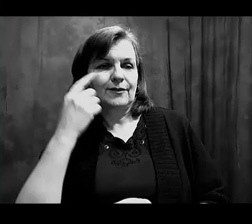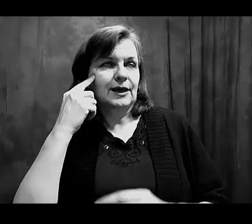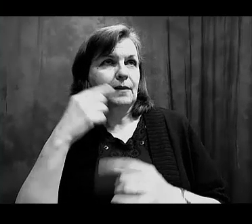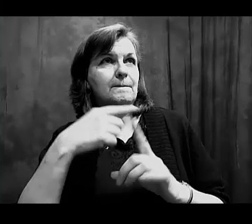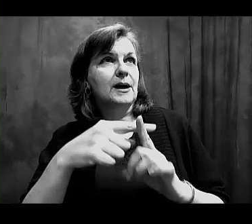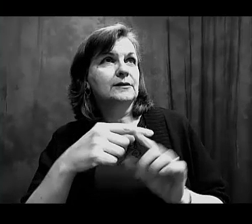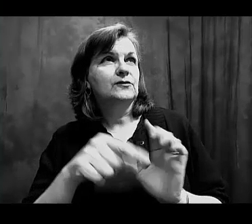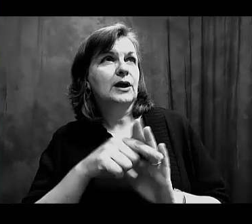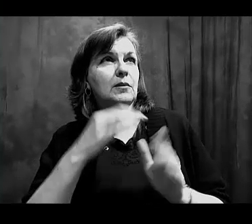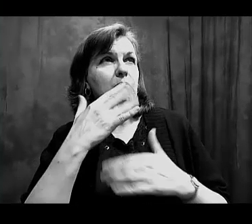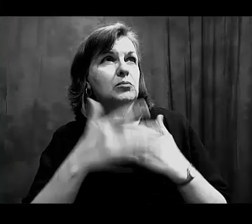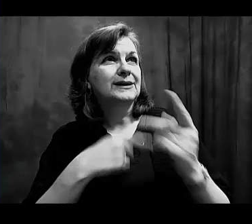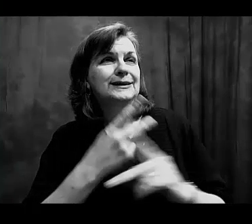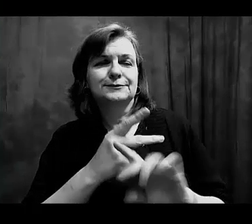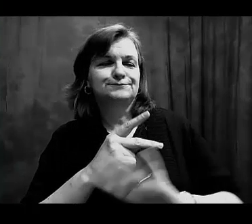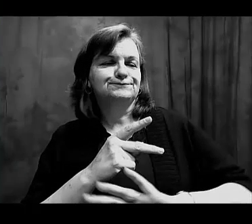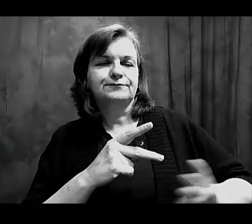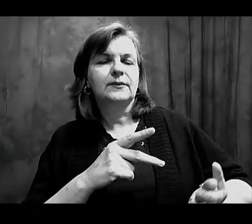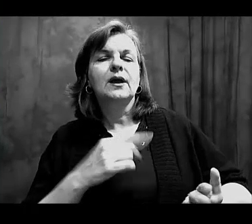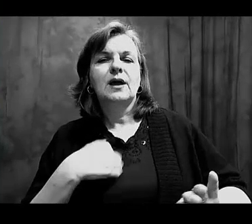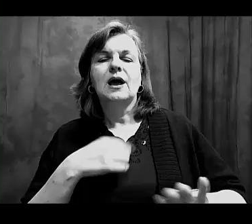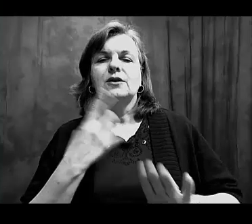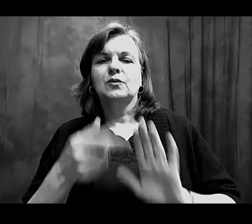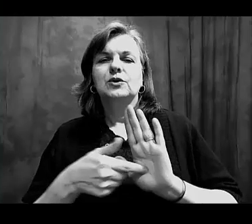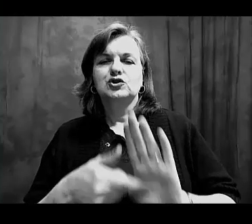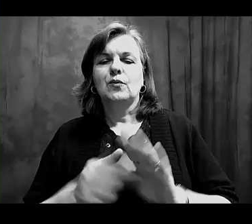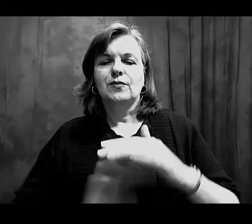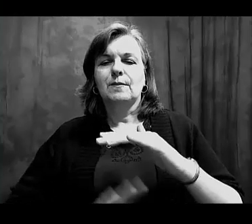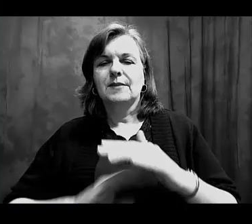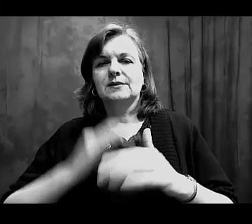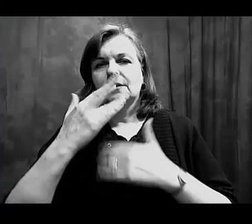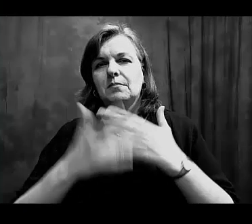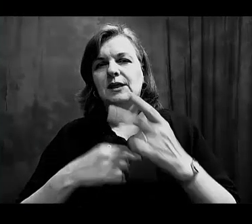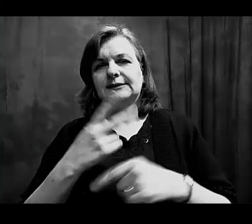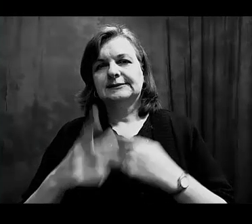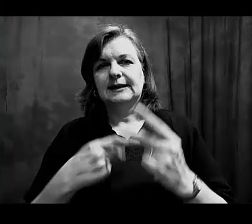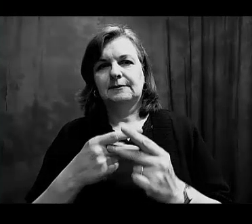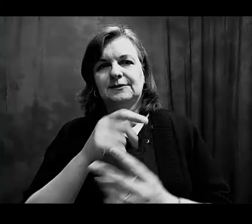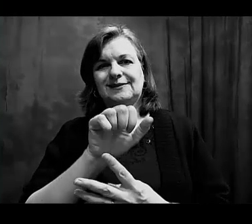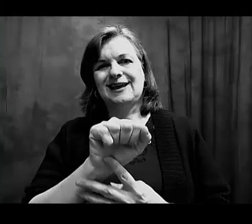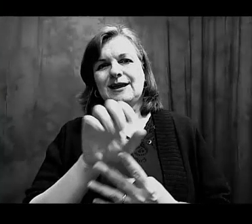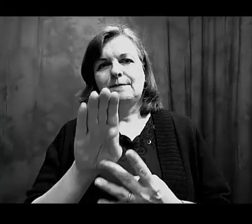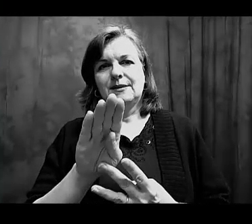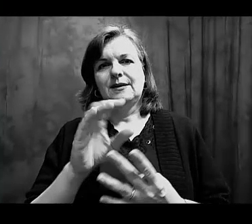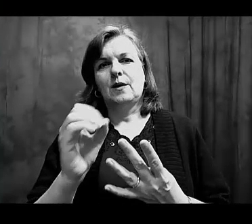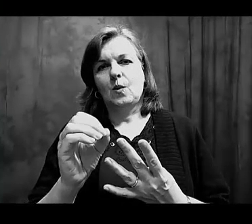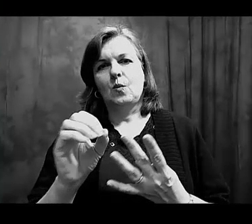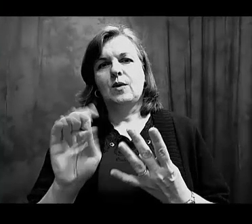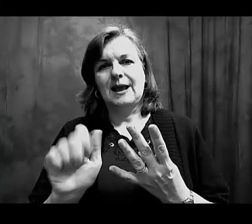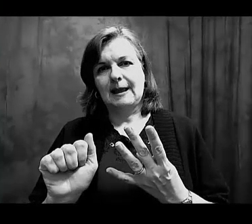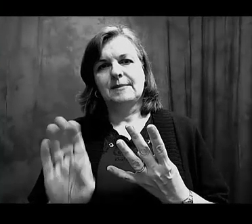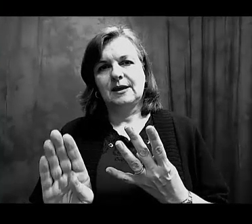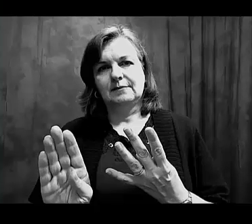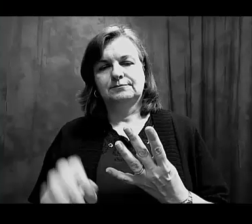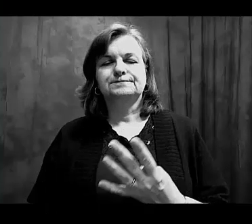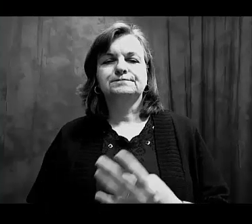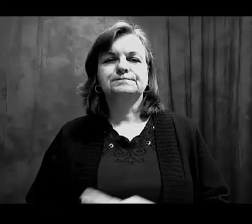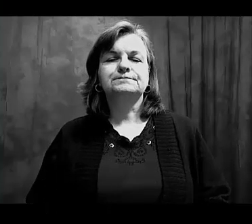plus minus at the moment for those of you, or positive, negative for those of you that are interested. I just want to show you the basic blood types for a